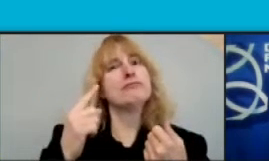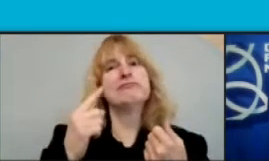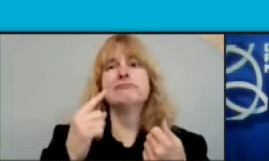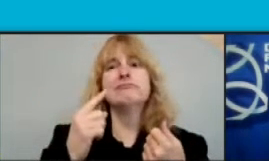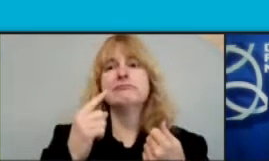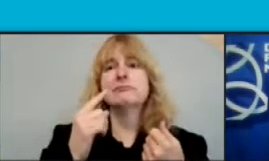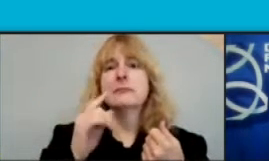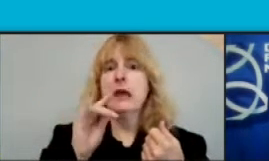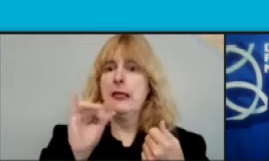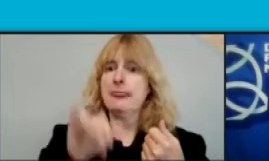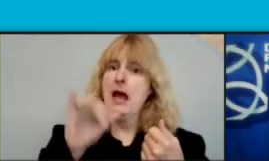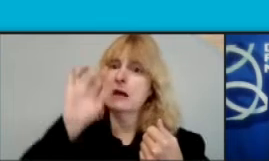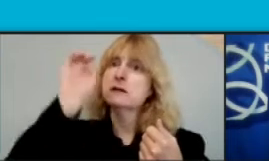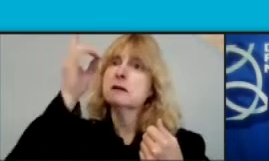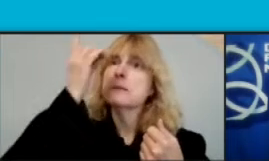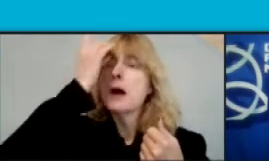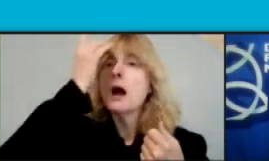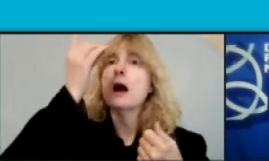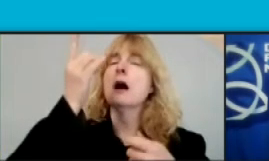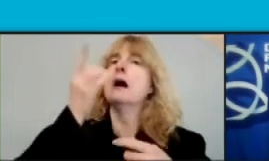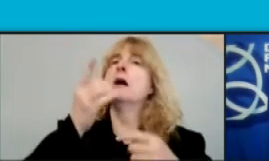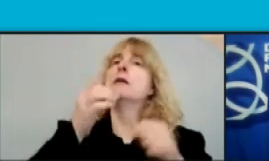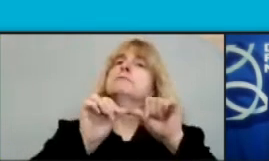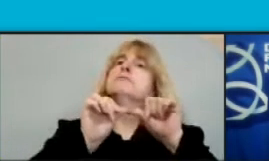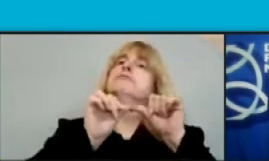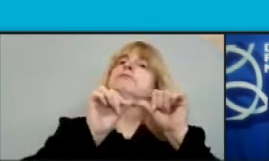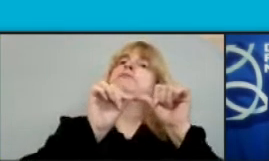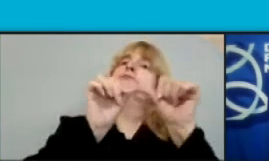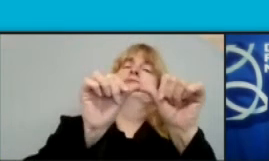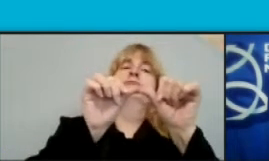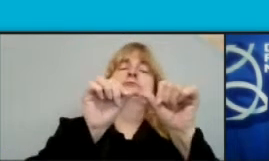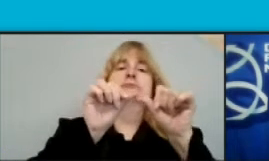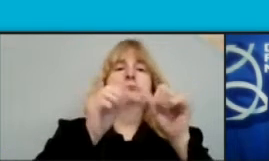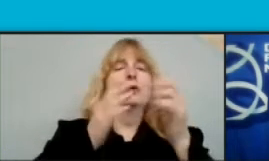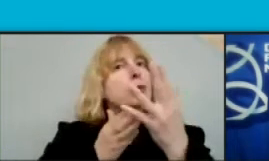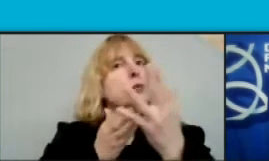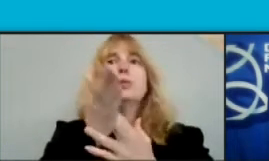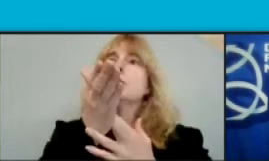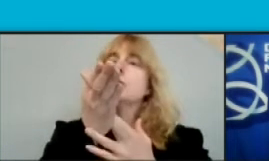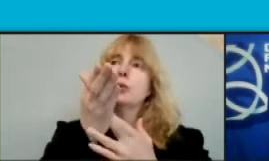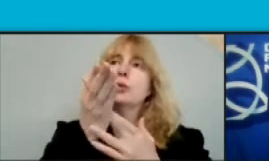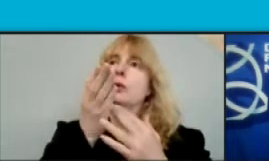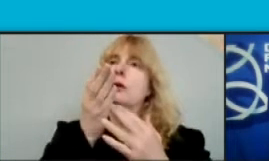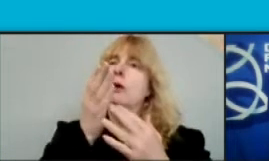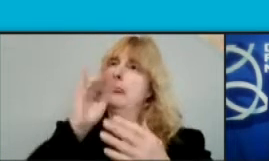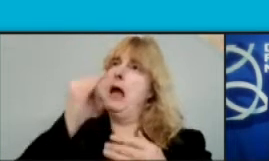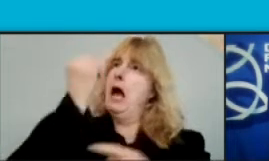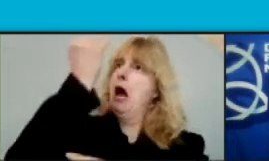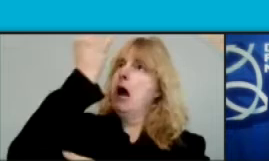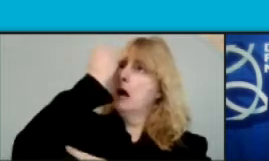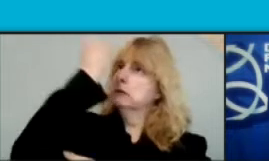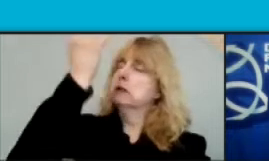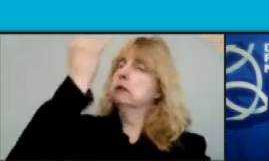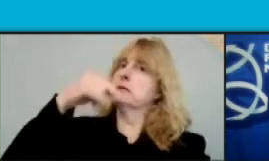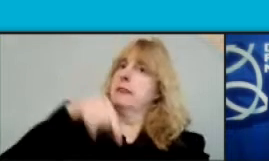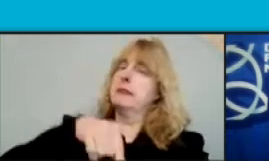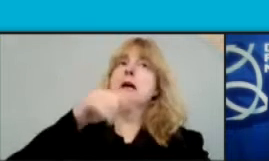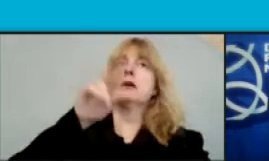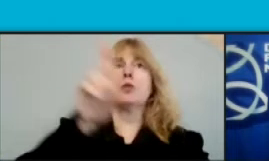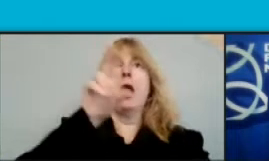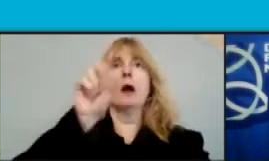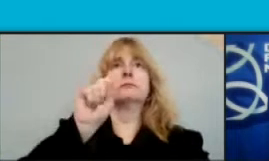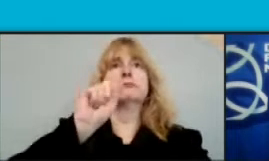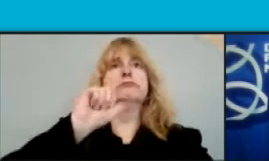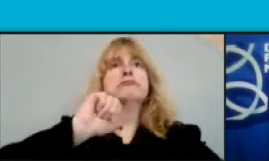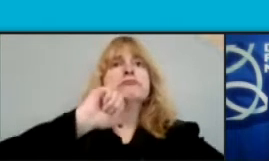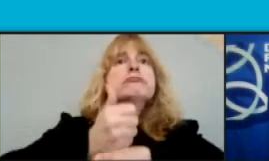that democracy prevailed, the ideals that this country has been